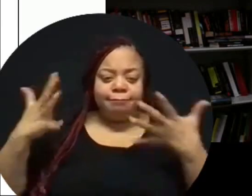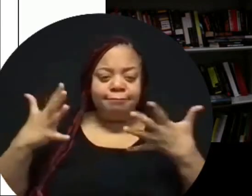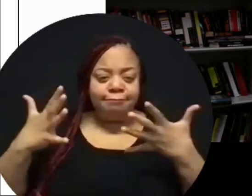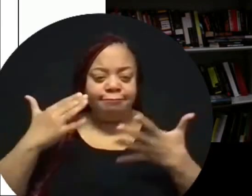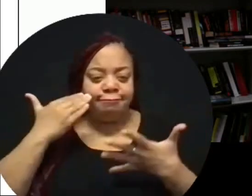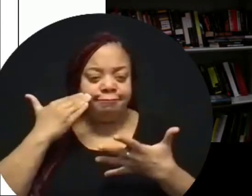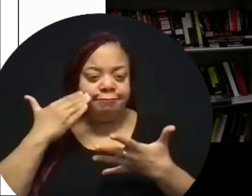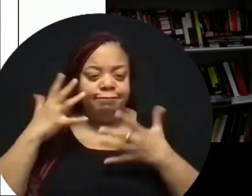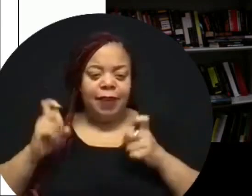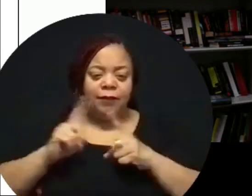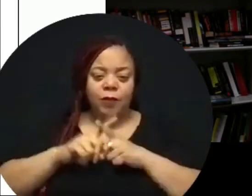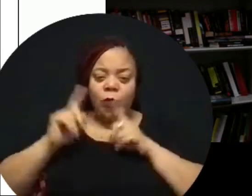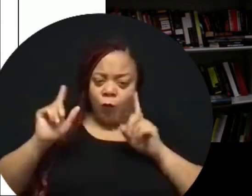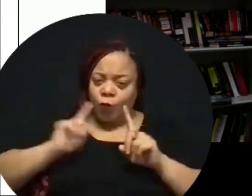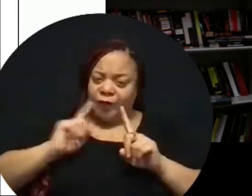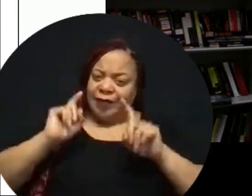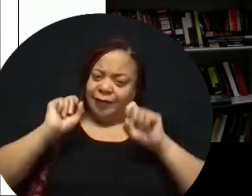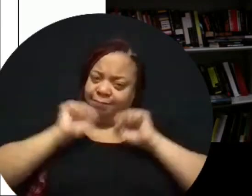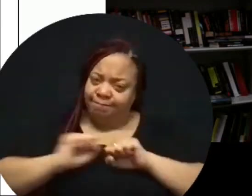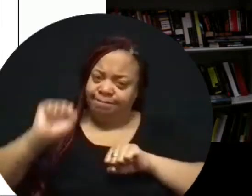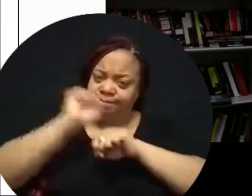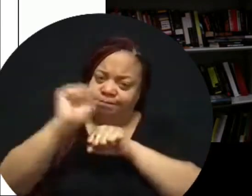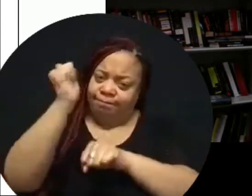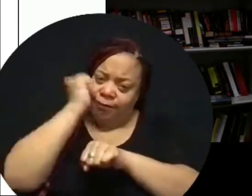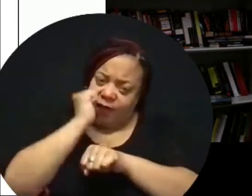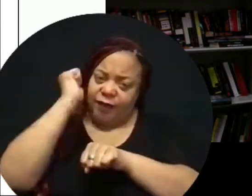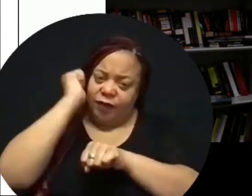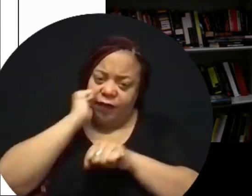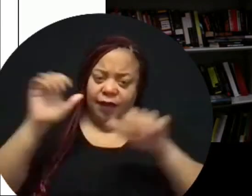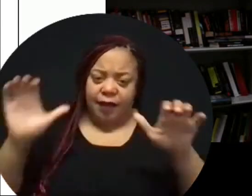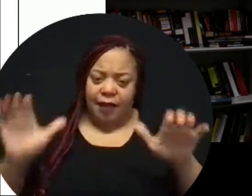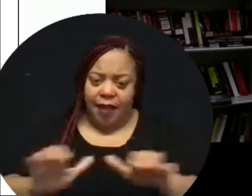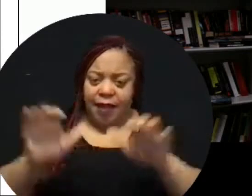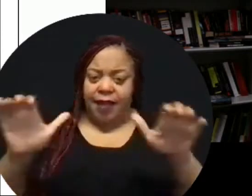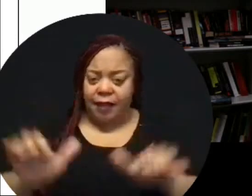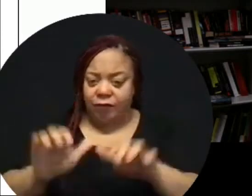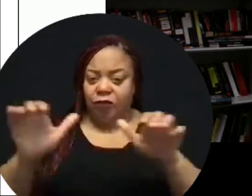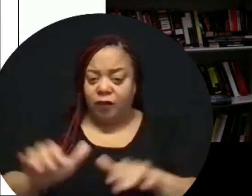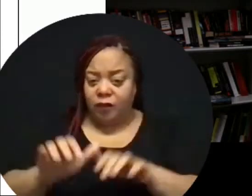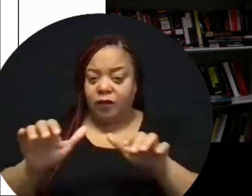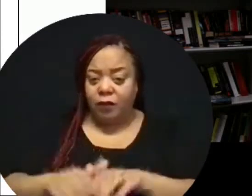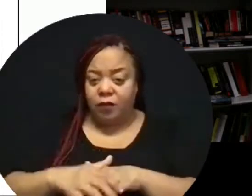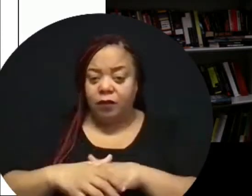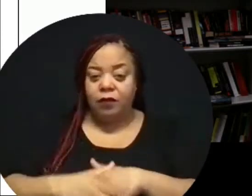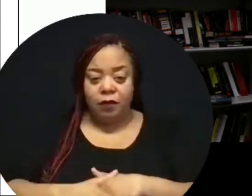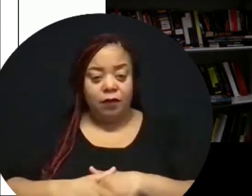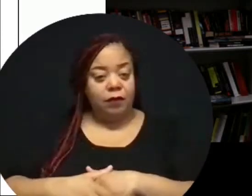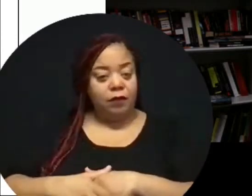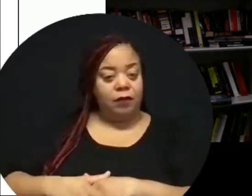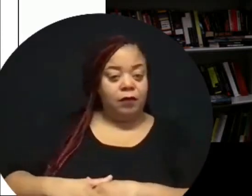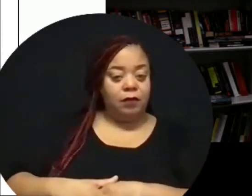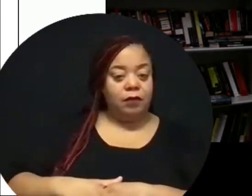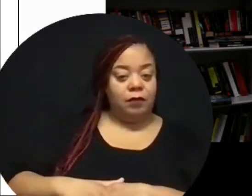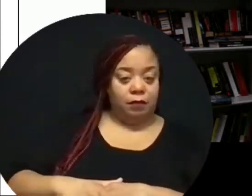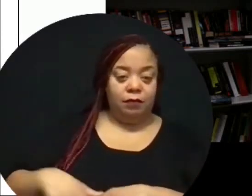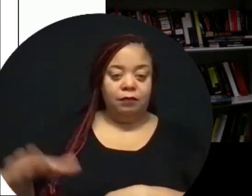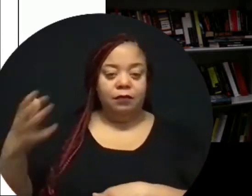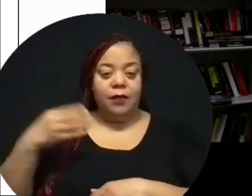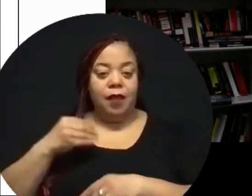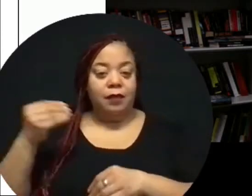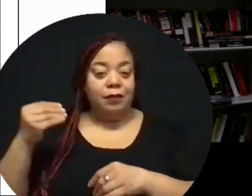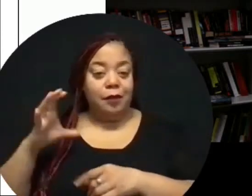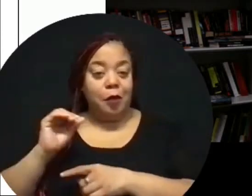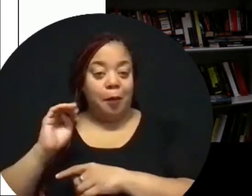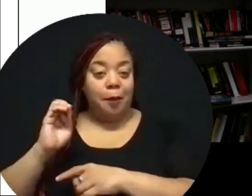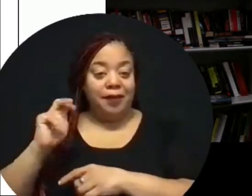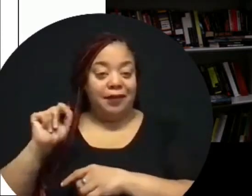our communities in the wake of herbicide and ecocide is how we disrupt incarceration, and also how